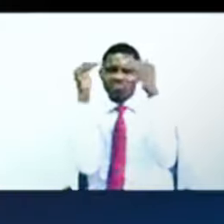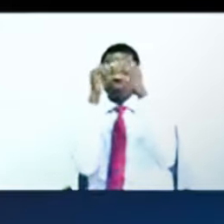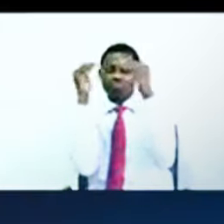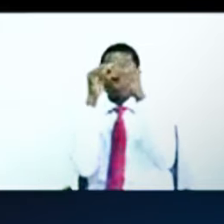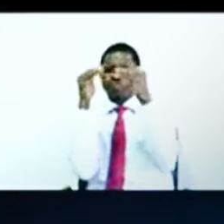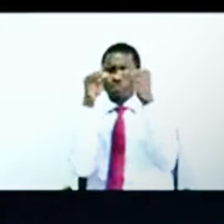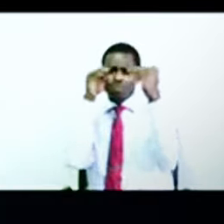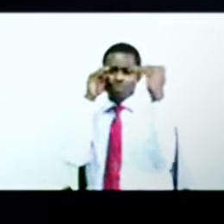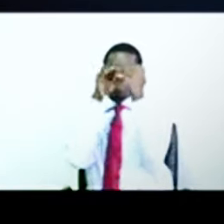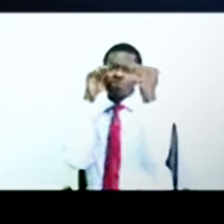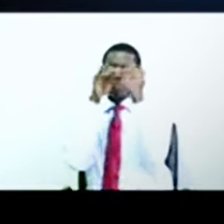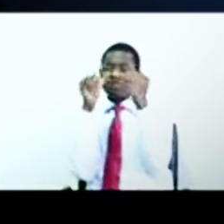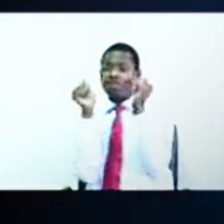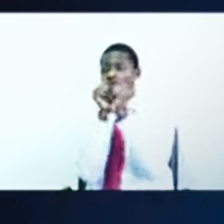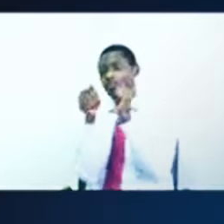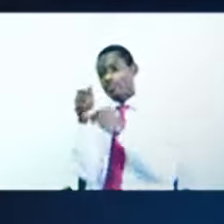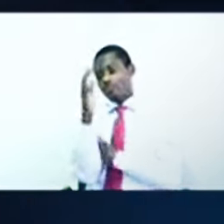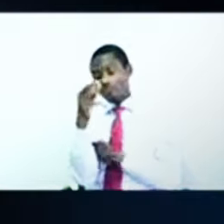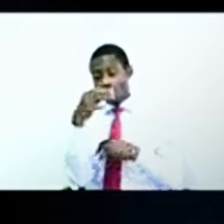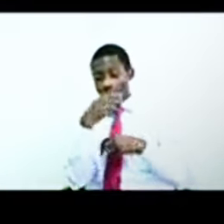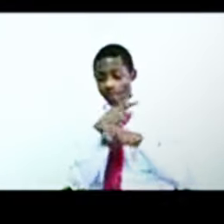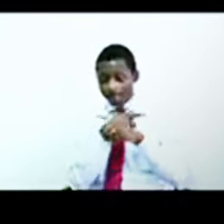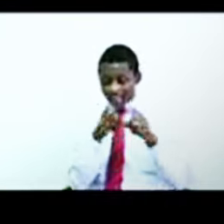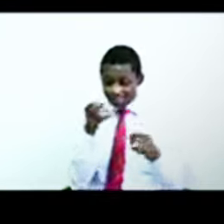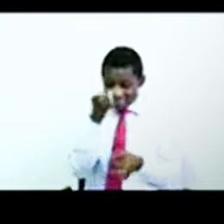Rather, he made himself nothing